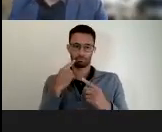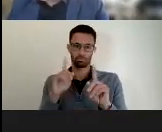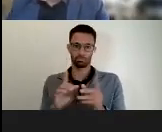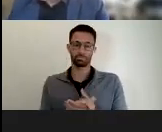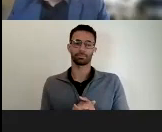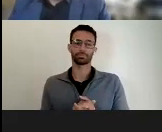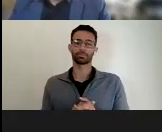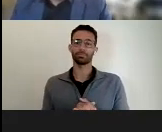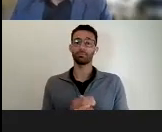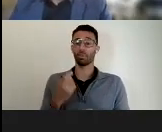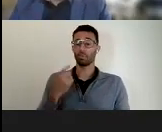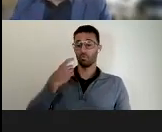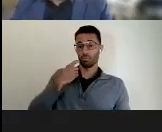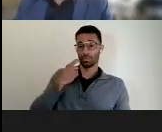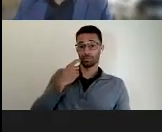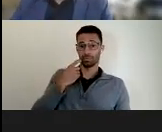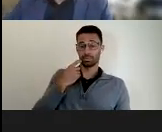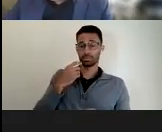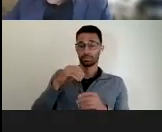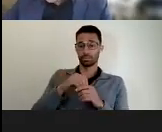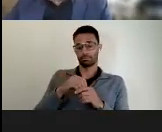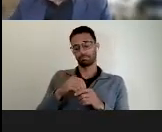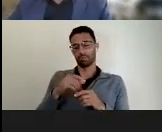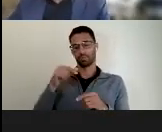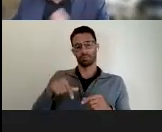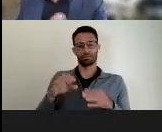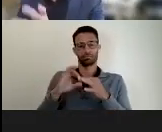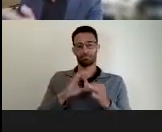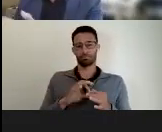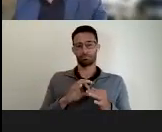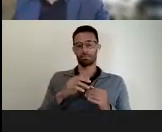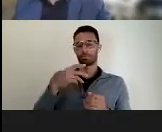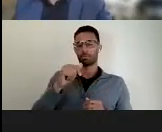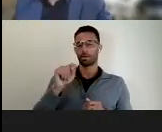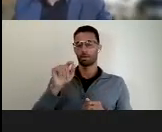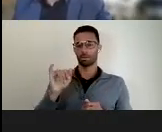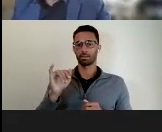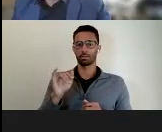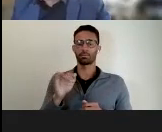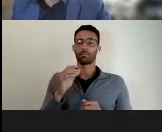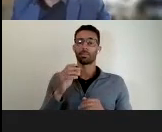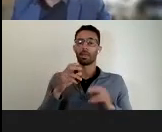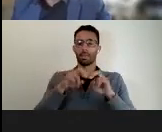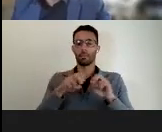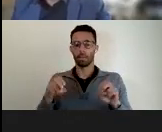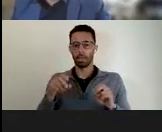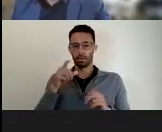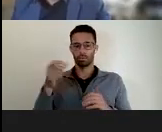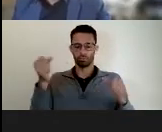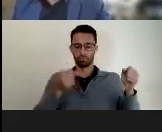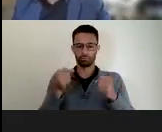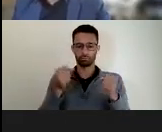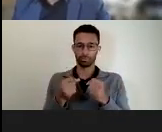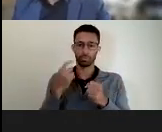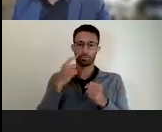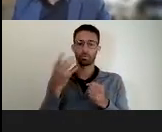More recently, and this kind of ties back to Patty and the panel that you put together on what local agencies